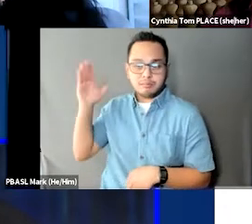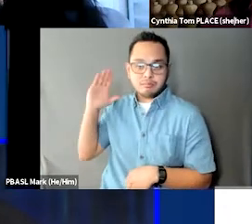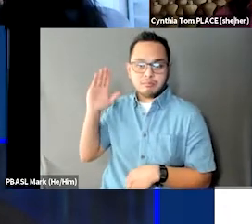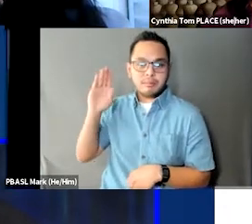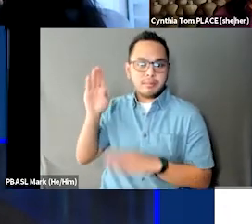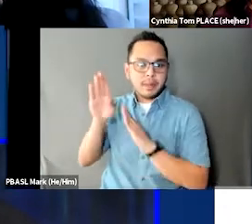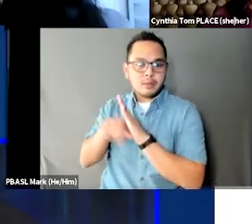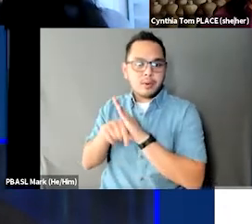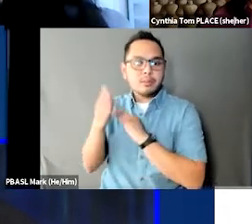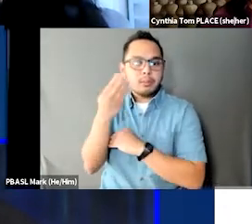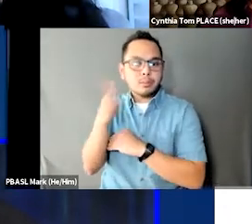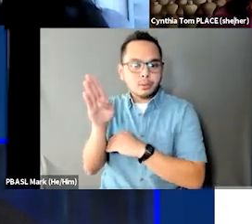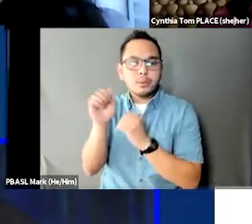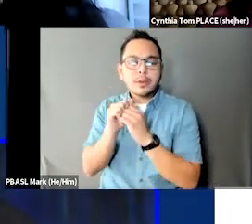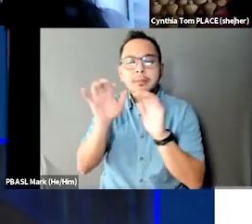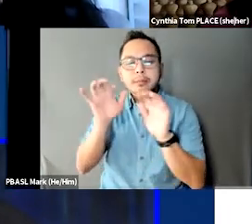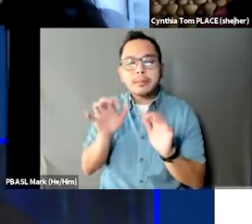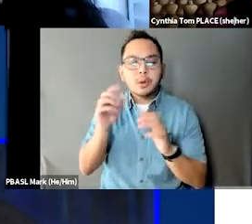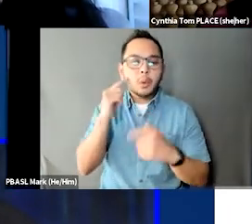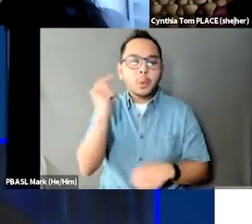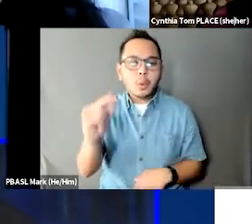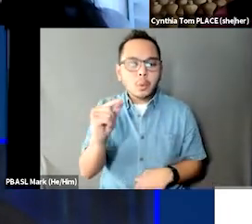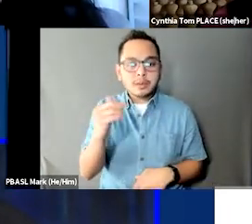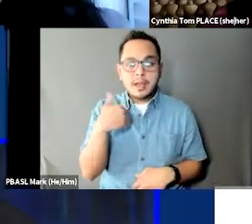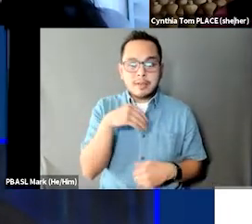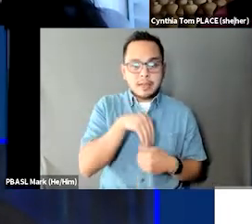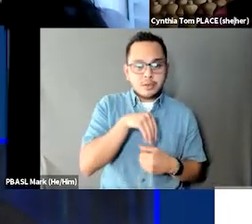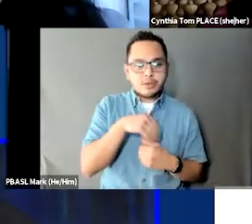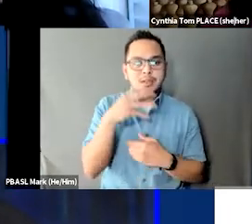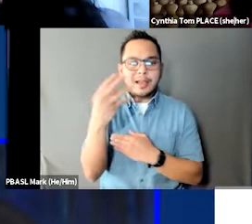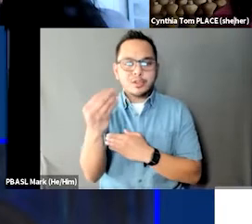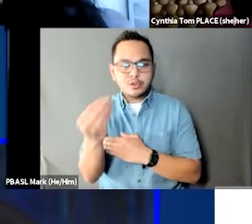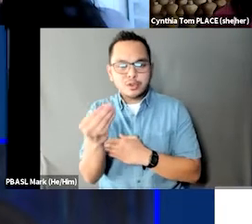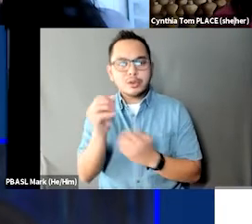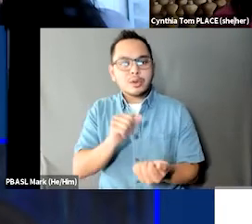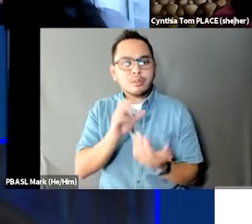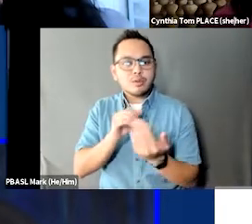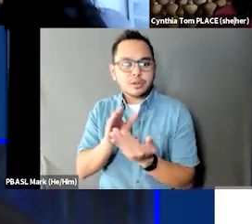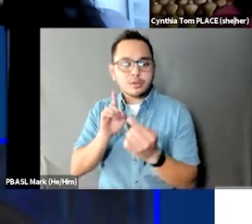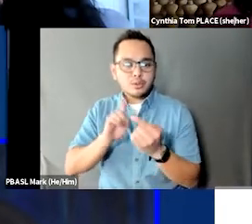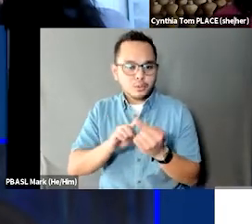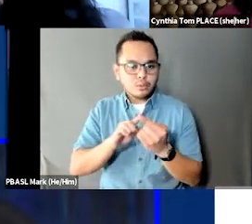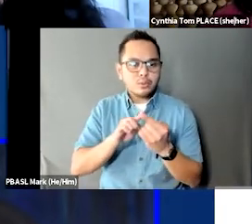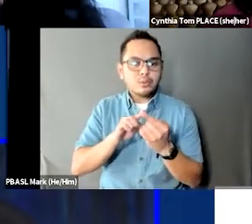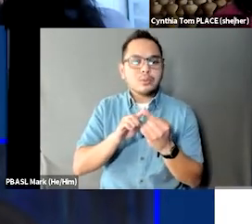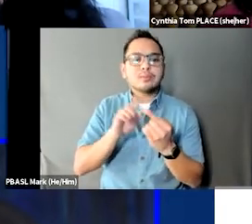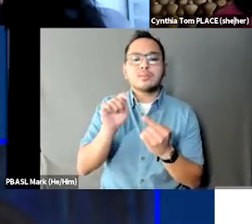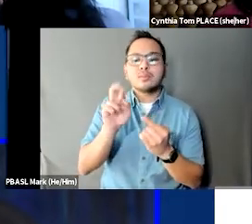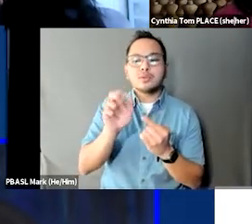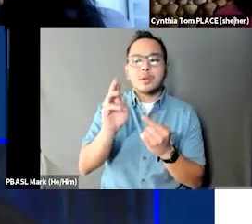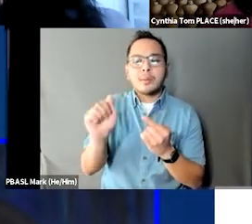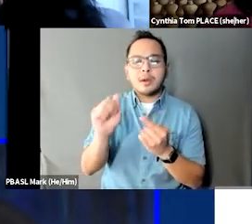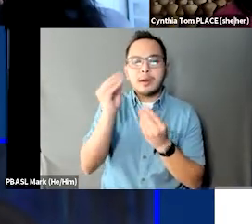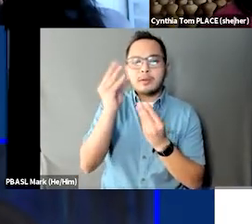of gold. And it has a list of both internal and external approaches to using a